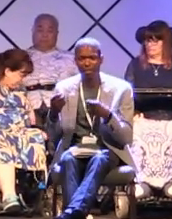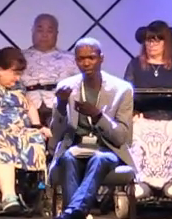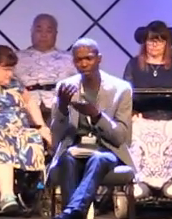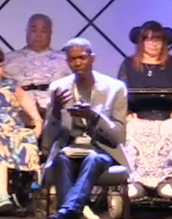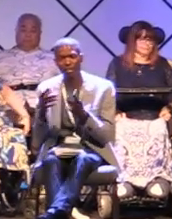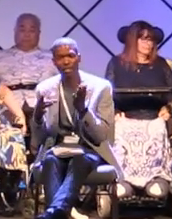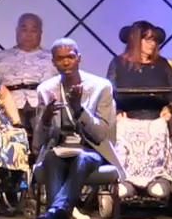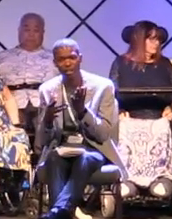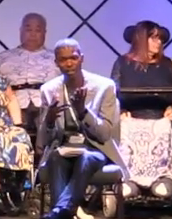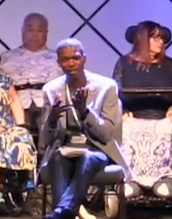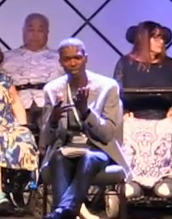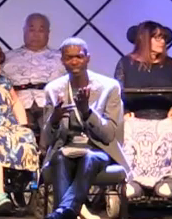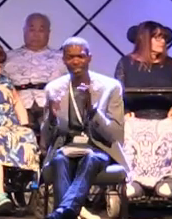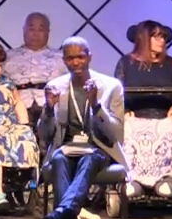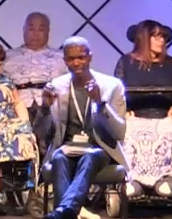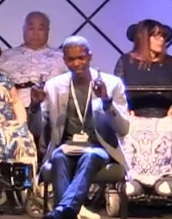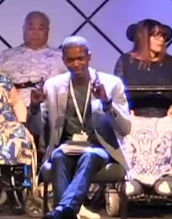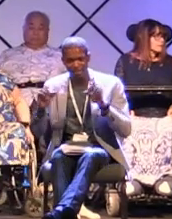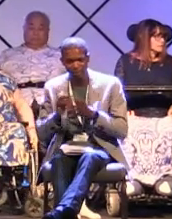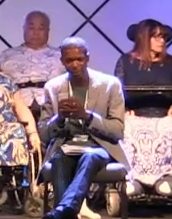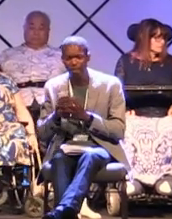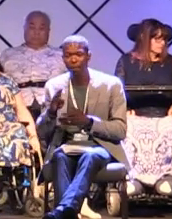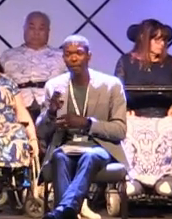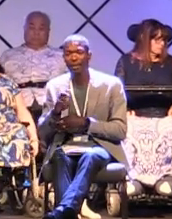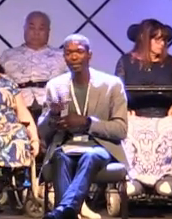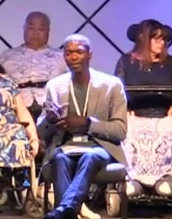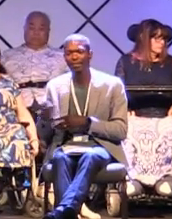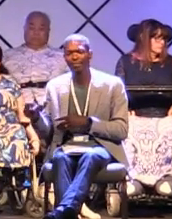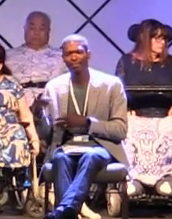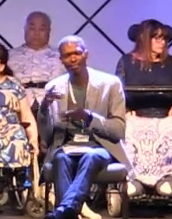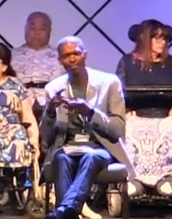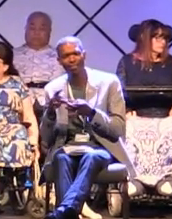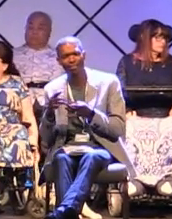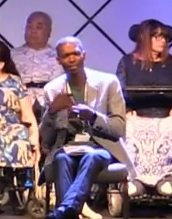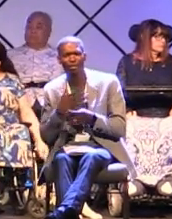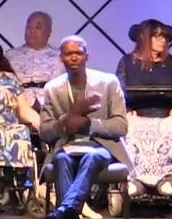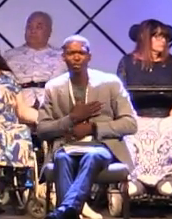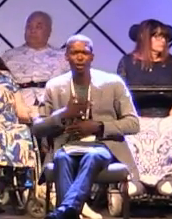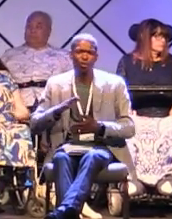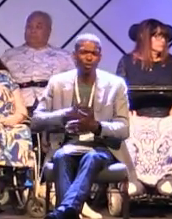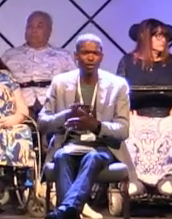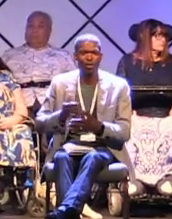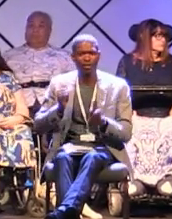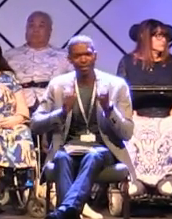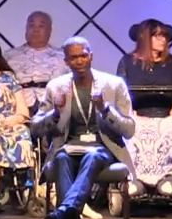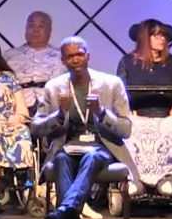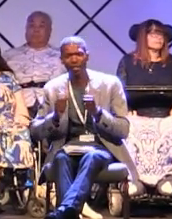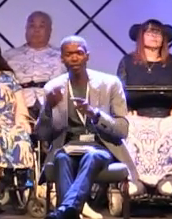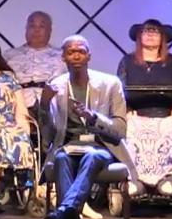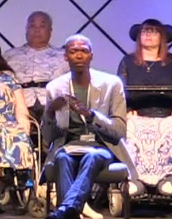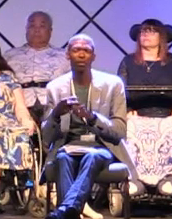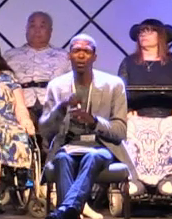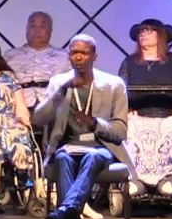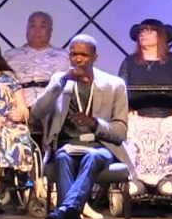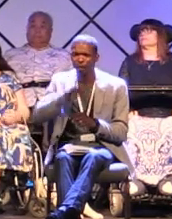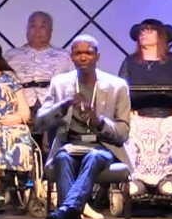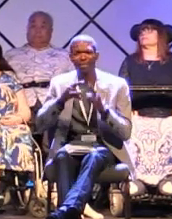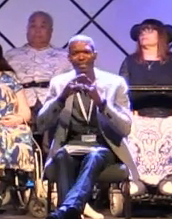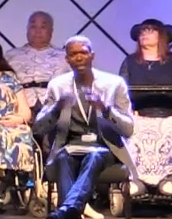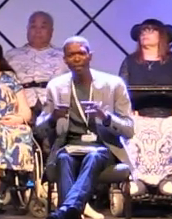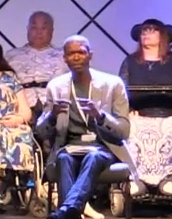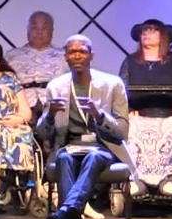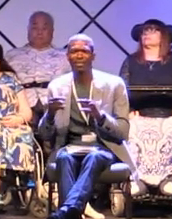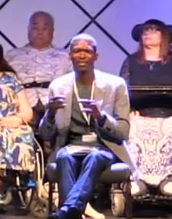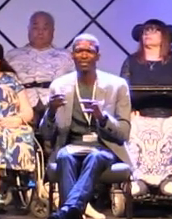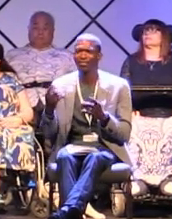and music education. Becky has said that she enjoys music and theater and also loves camping and takes